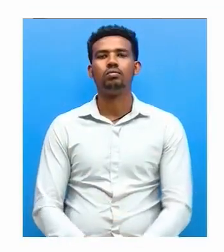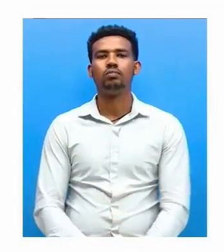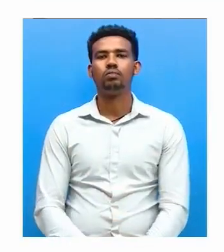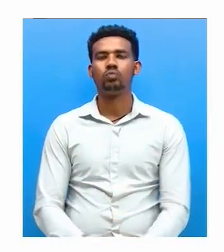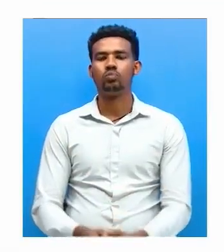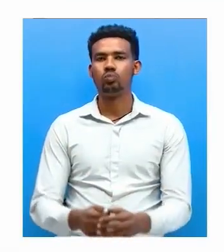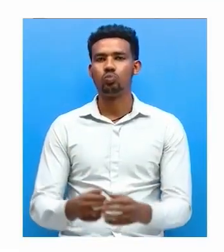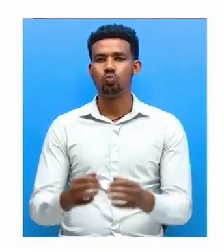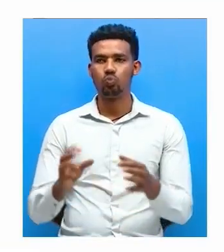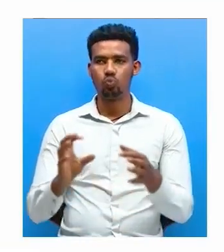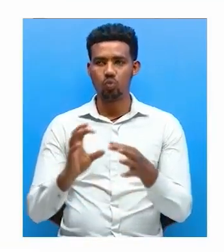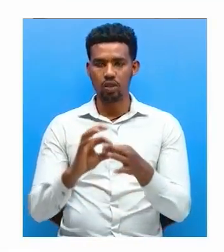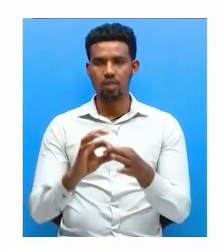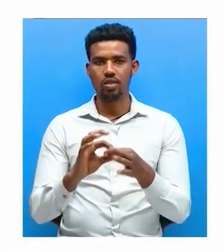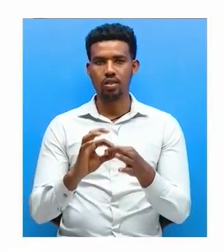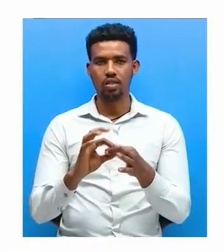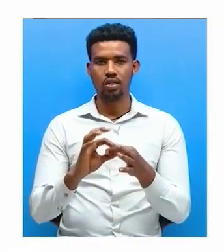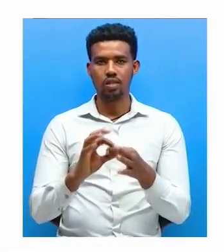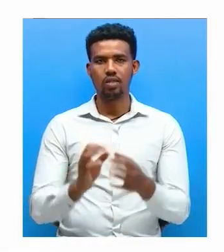with